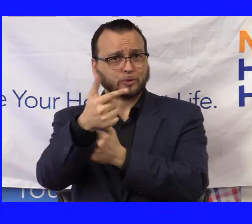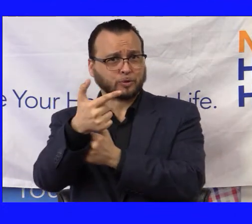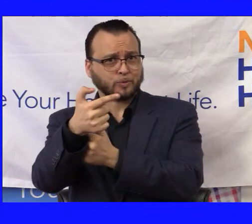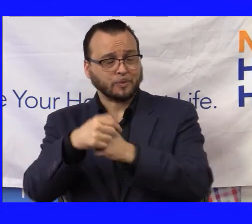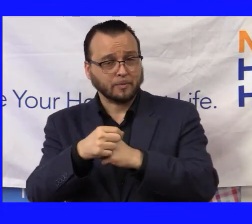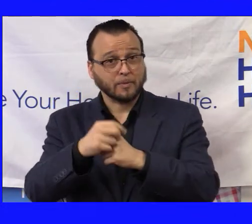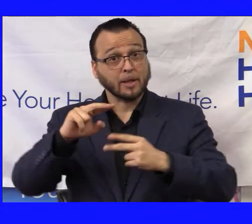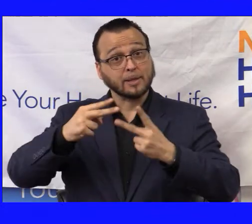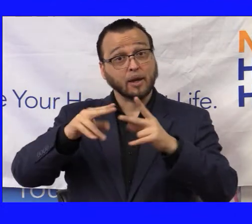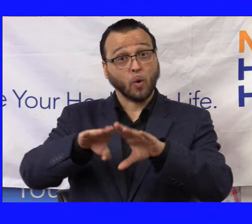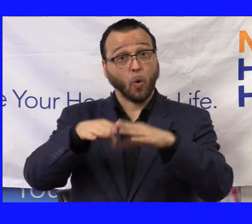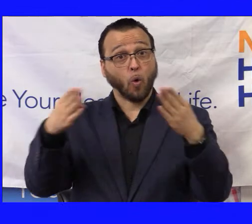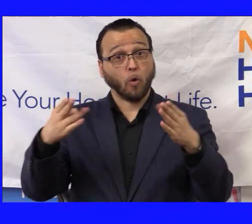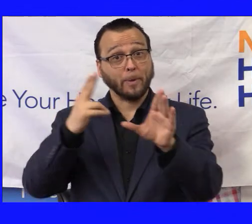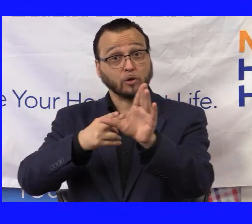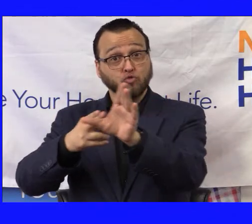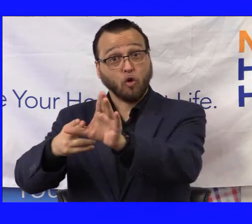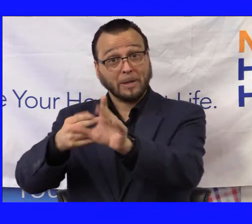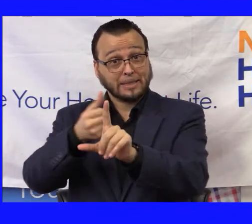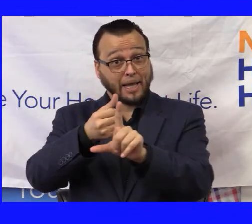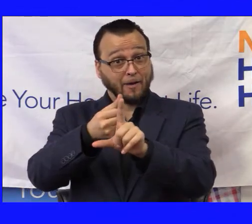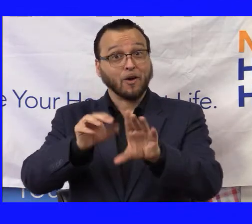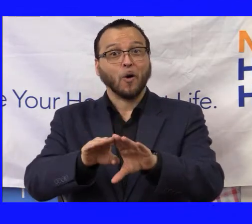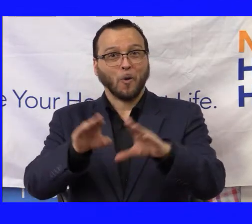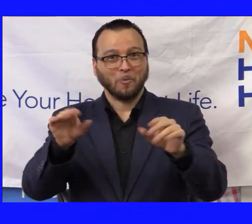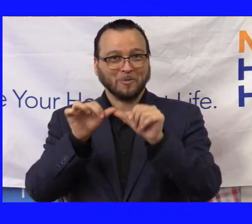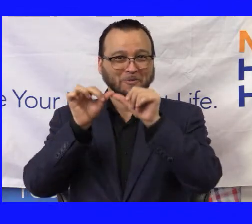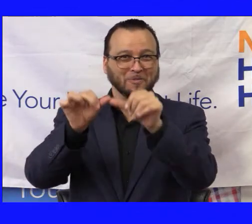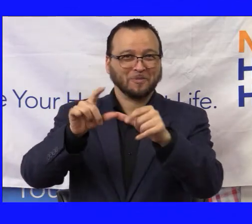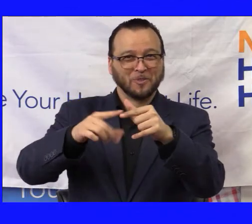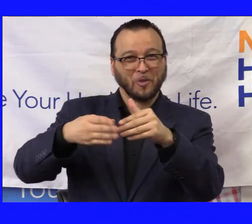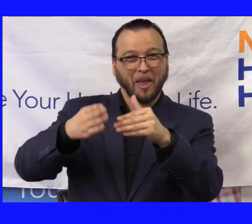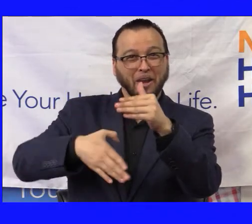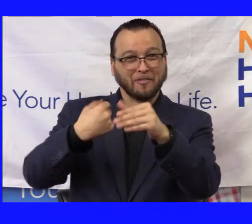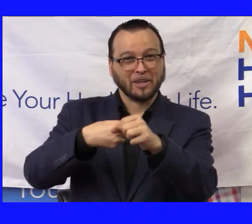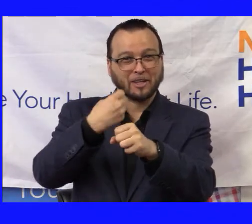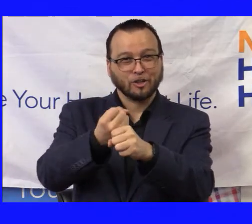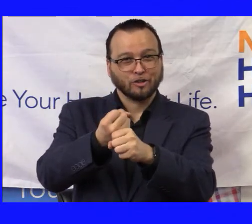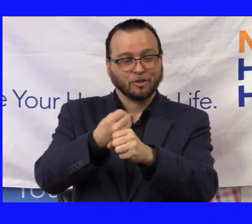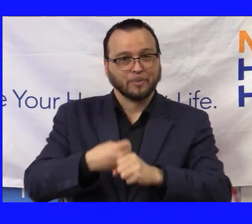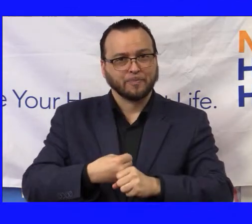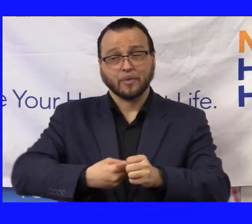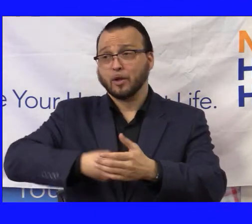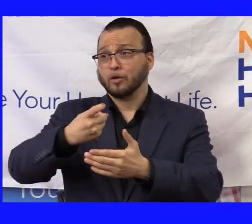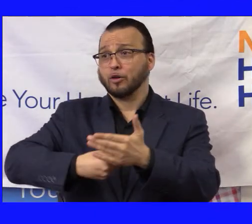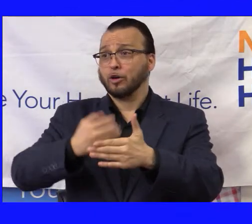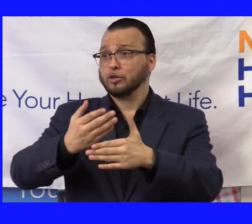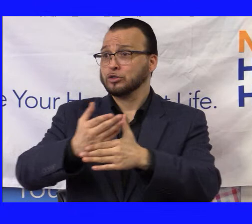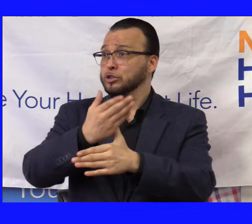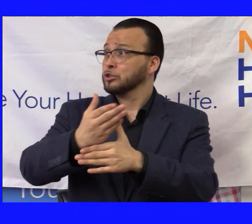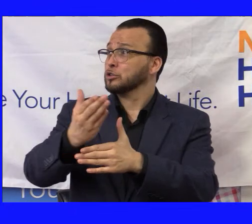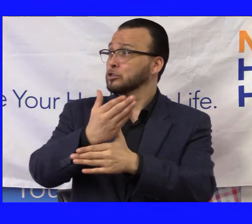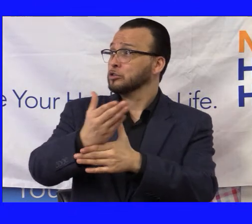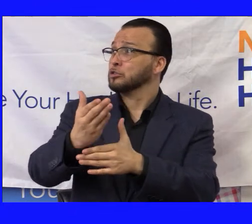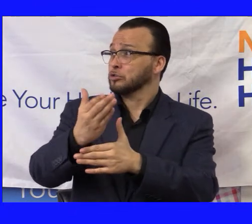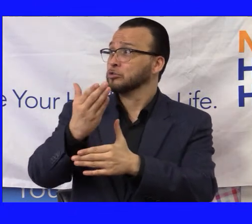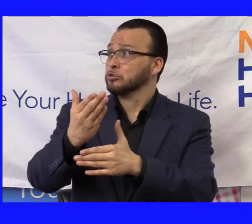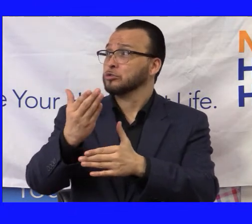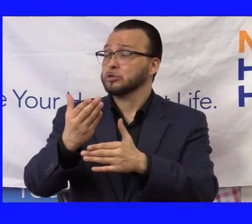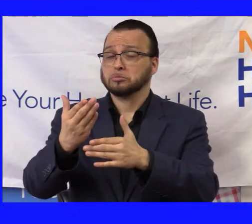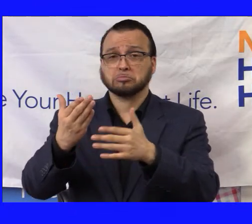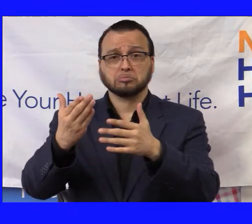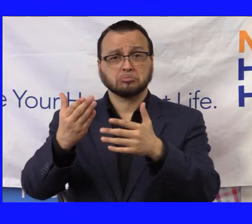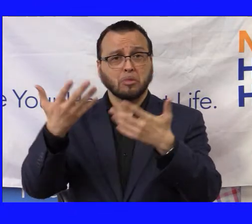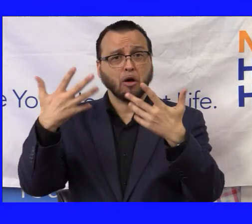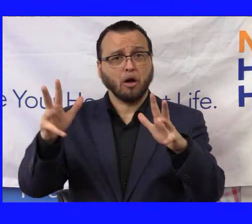open enrollment itself has been extended through the end of the year. The cost-sharing bands have already been updated from your